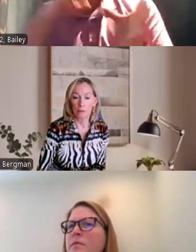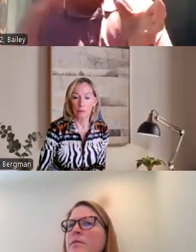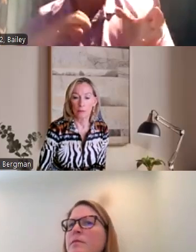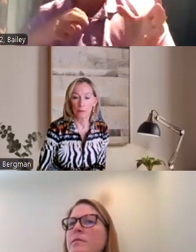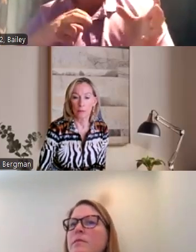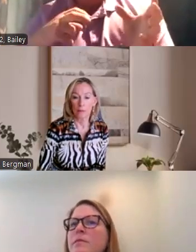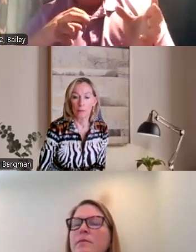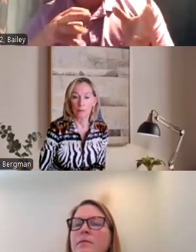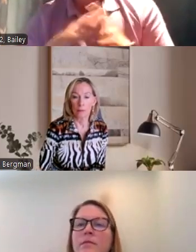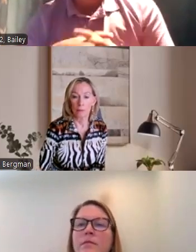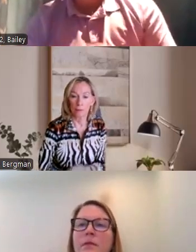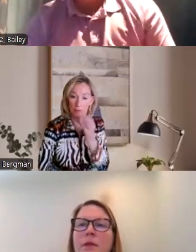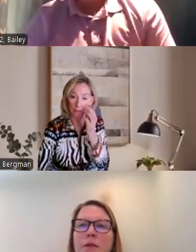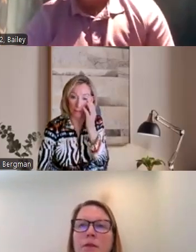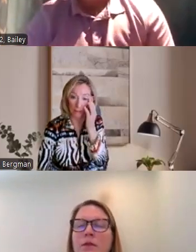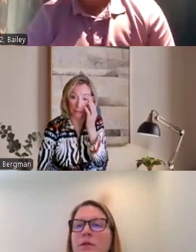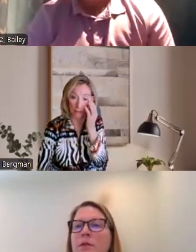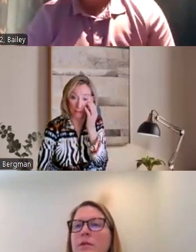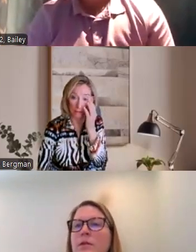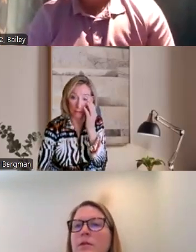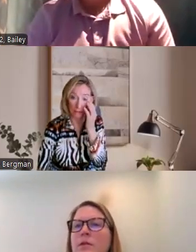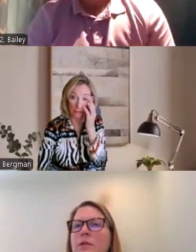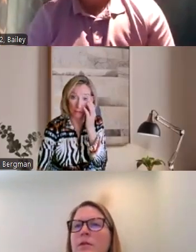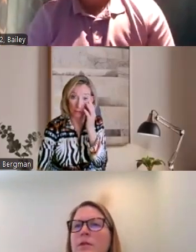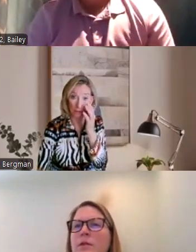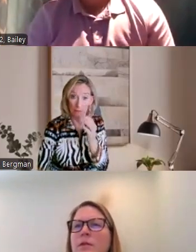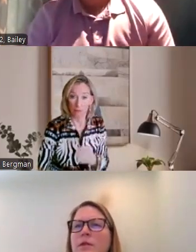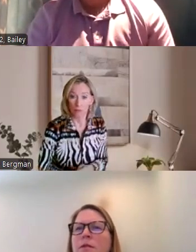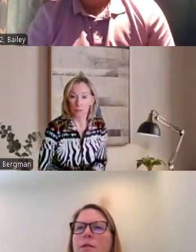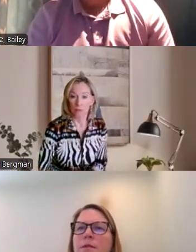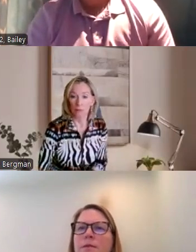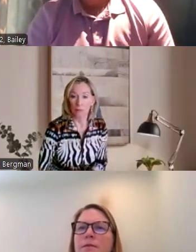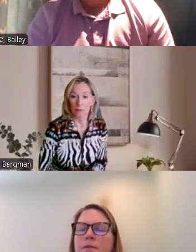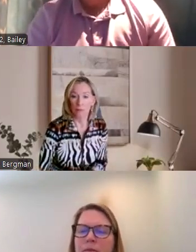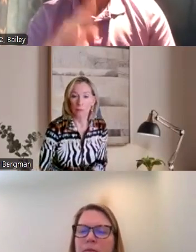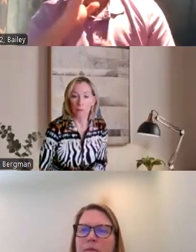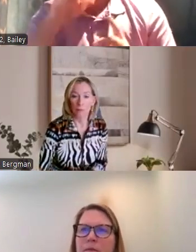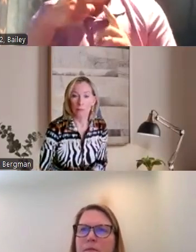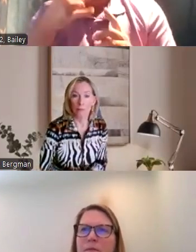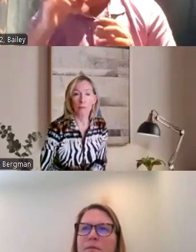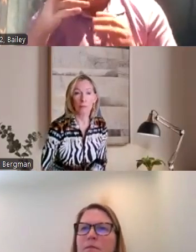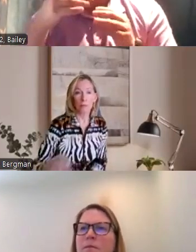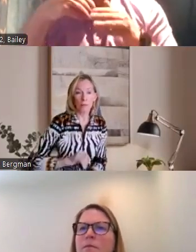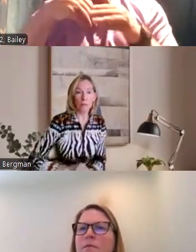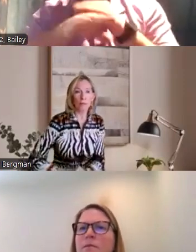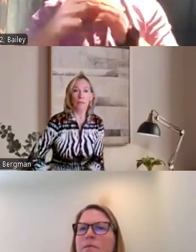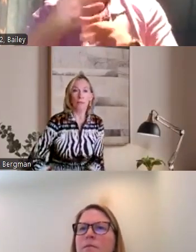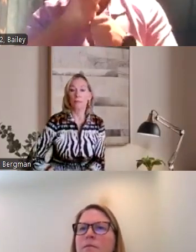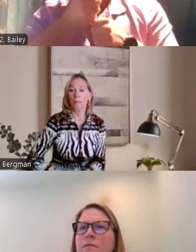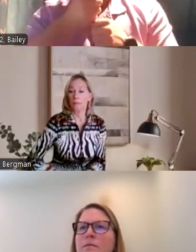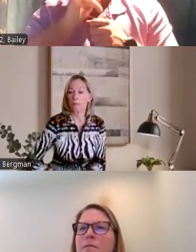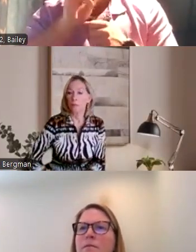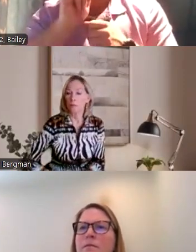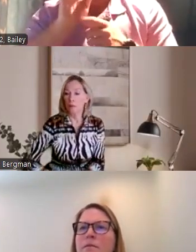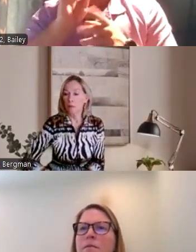more advanced care navigation? Are you talking about like the intake form, for instance? I'm talking about the process. This is